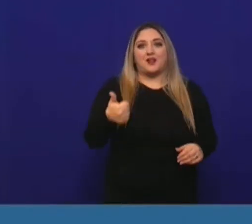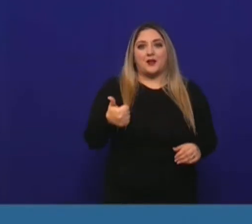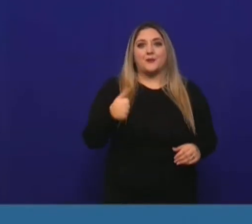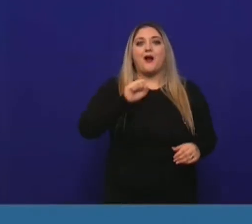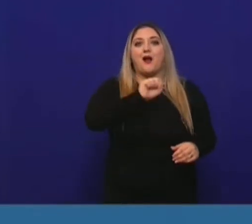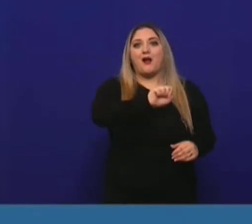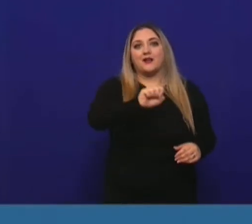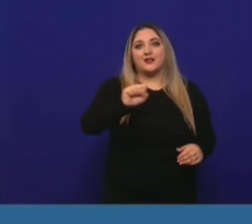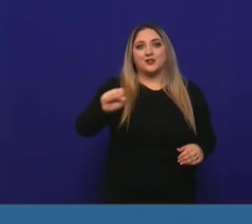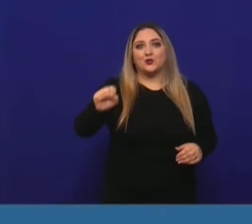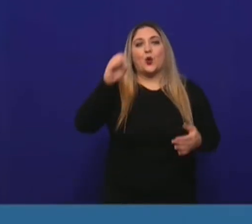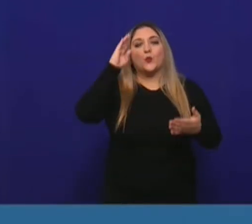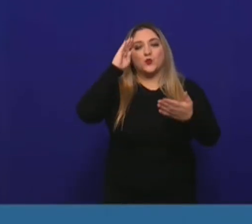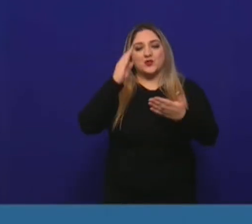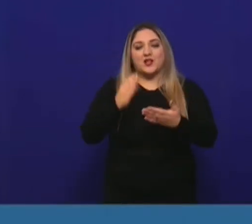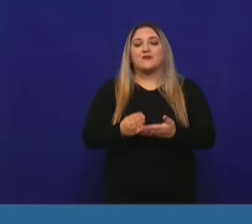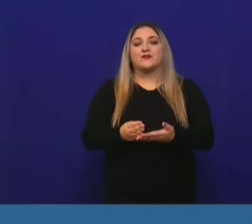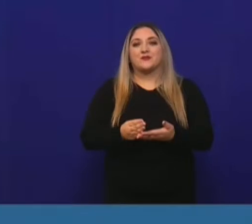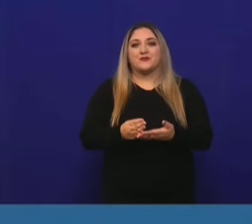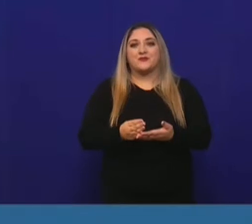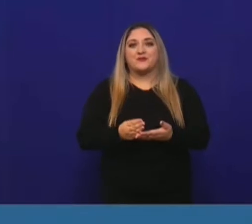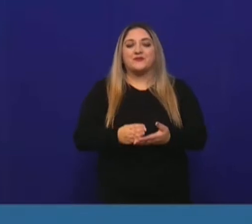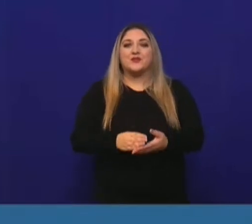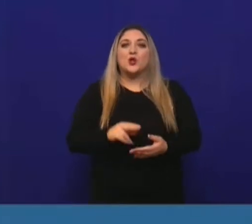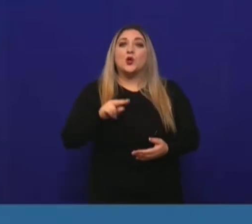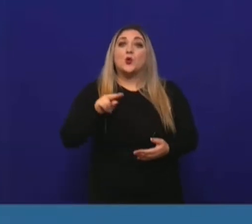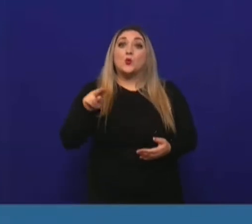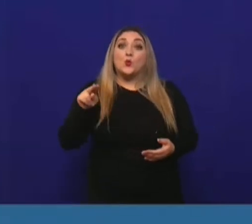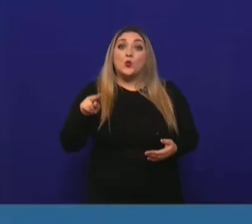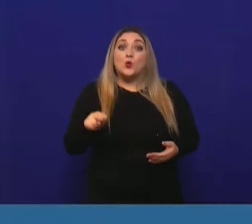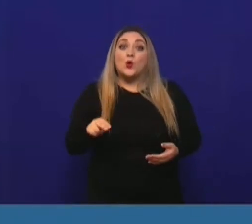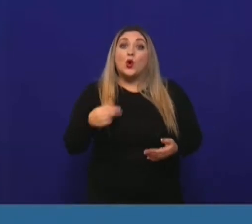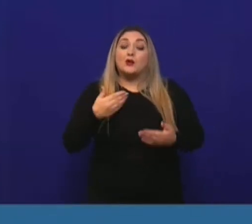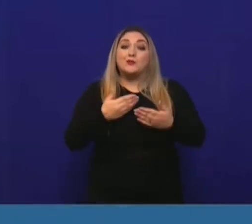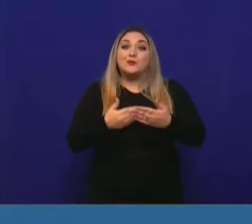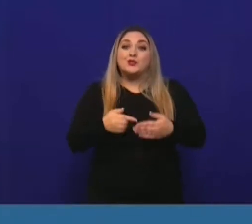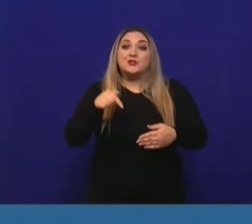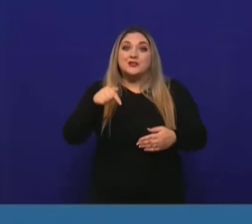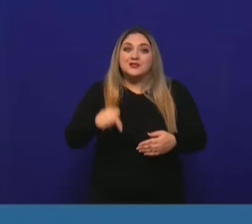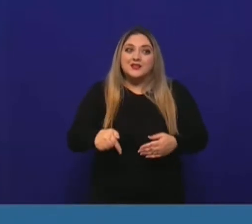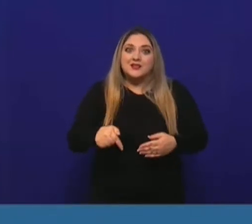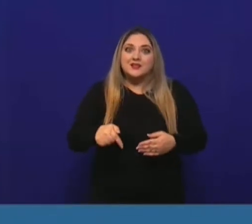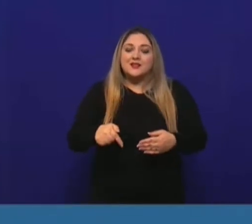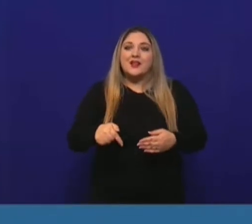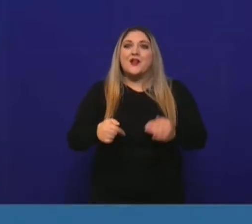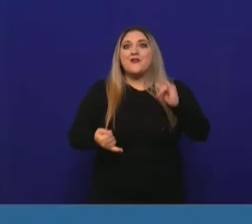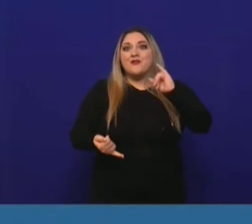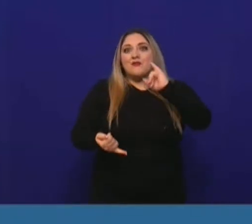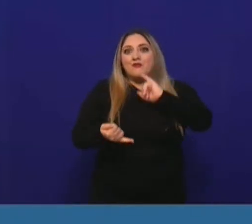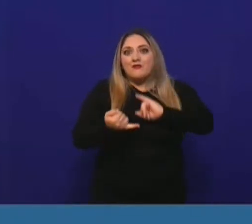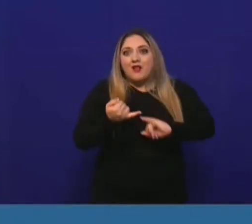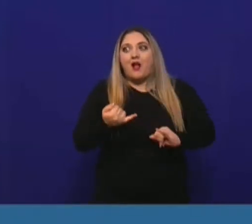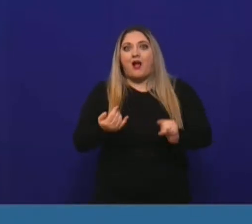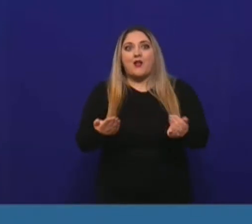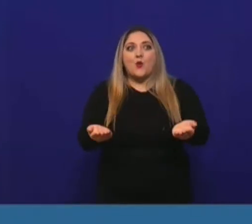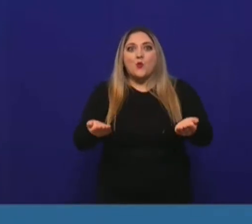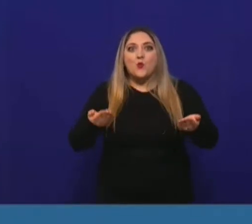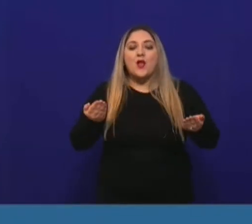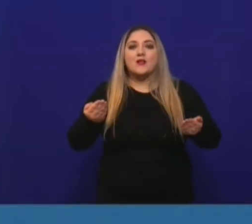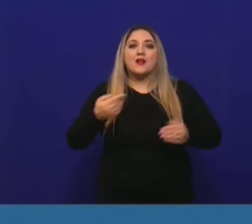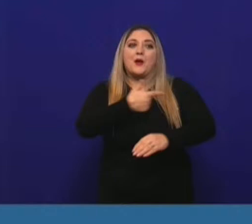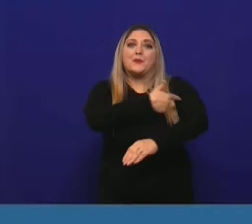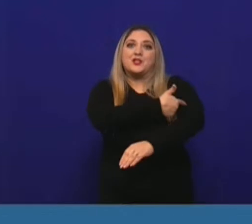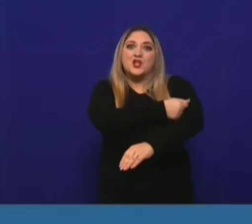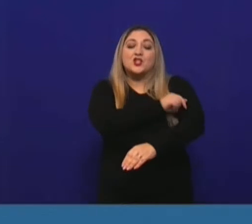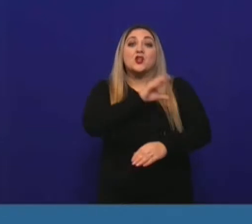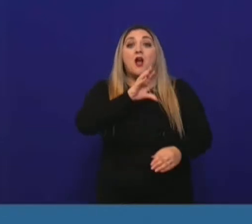hija safe u tajba għalikom ukoll u wkoll huwa l-passi biex aħna dawn mixjin biex ikollna iktar nies li huma mlaqmin u iktar